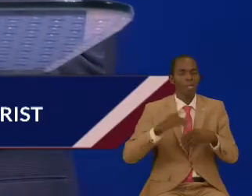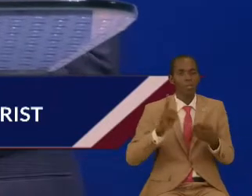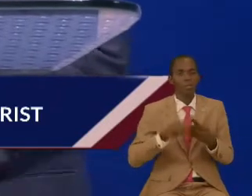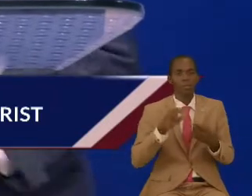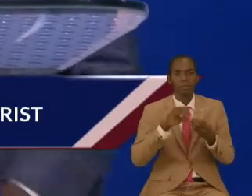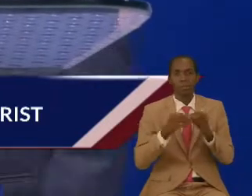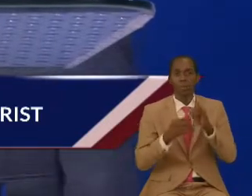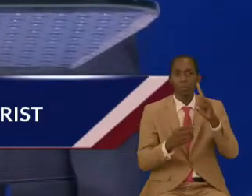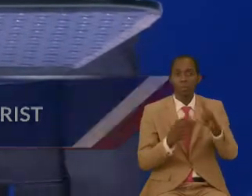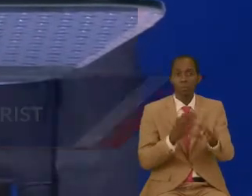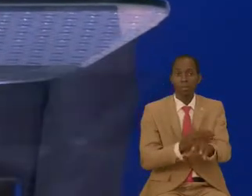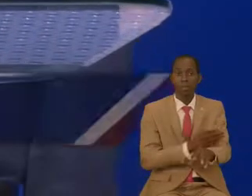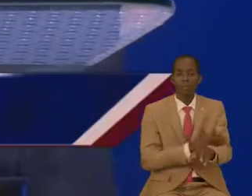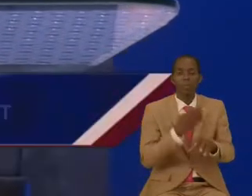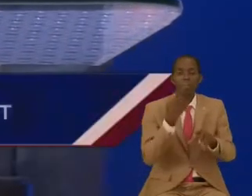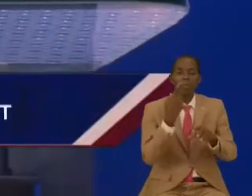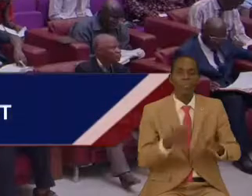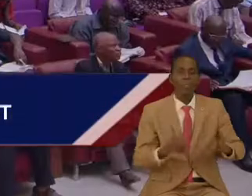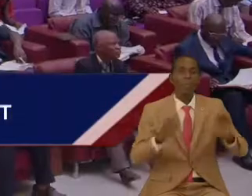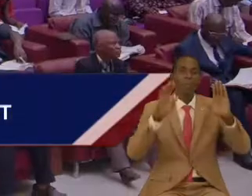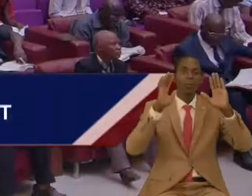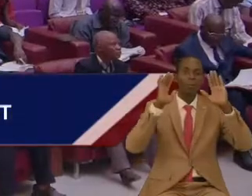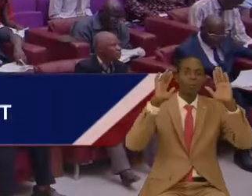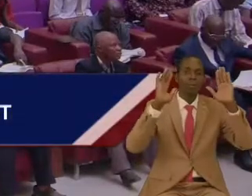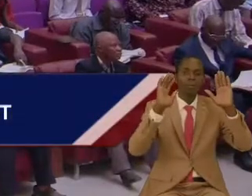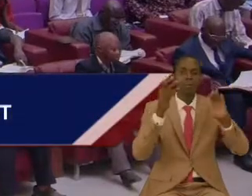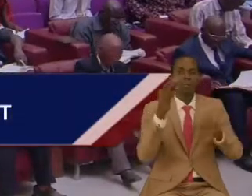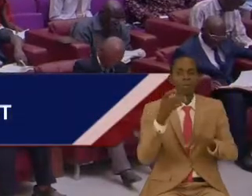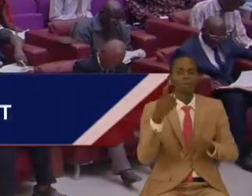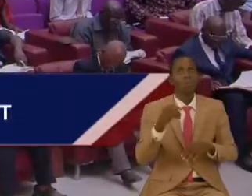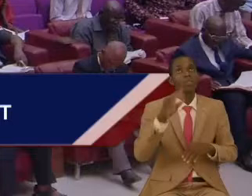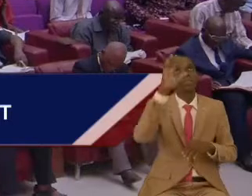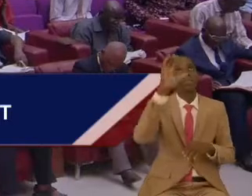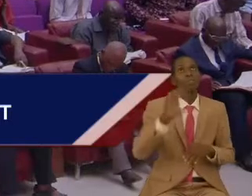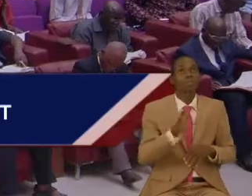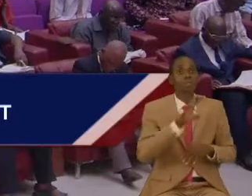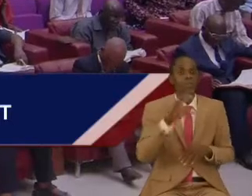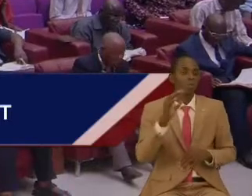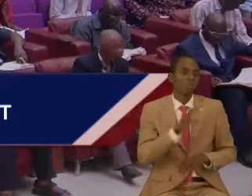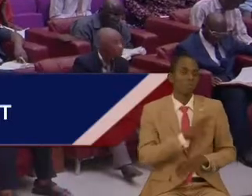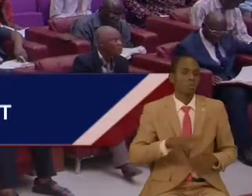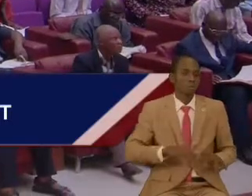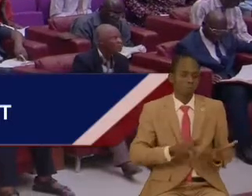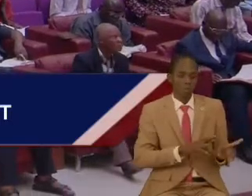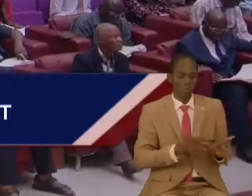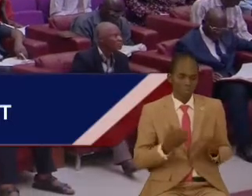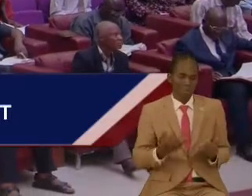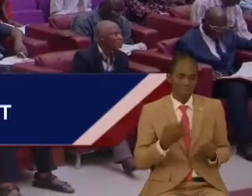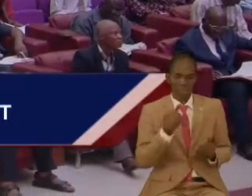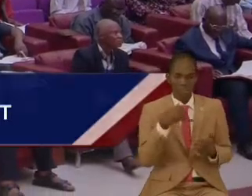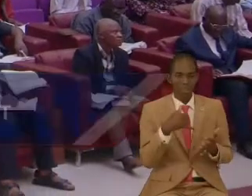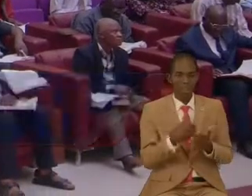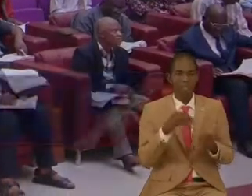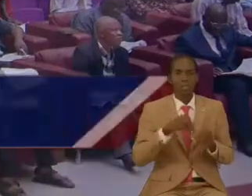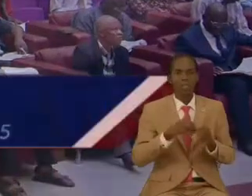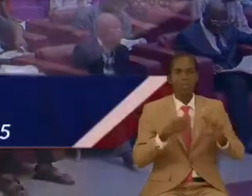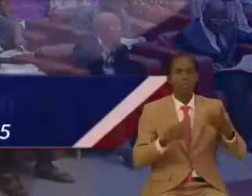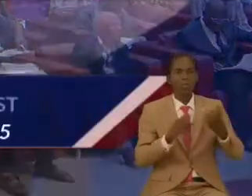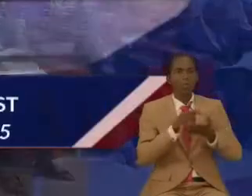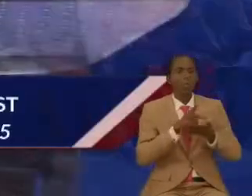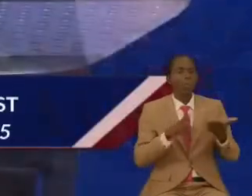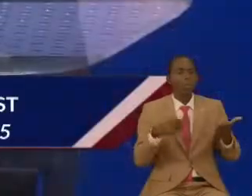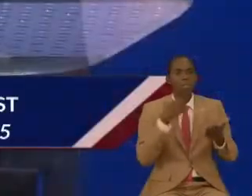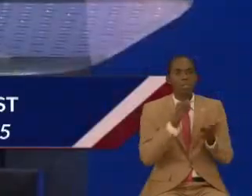Number one, the wonder of the cross of Christ. Already I said it in the first part of that verse.